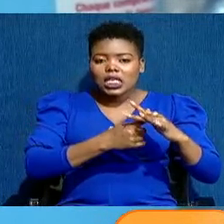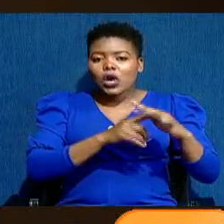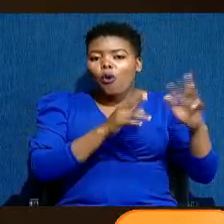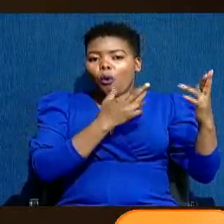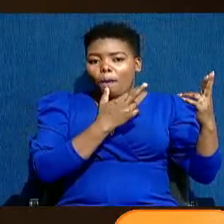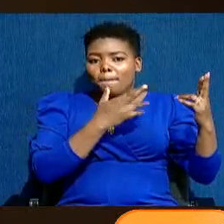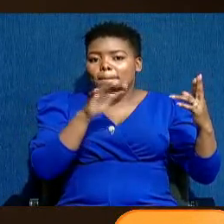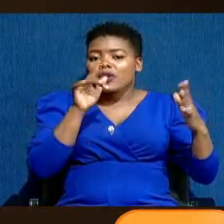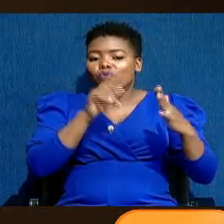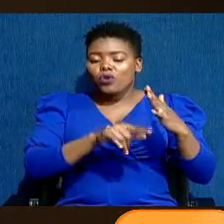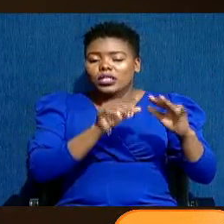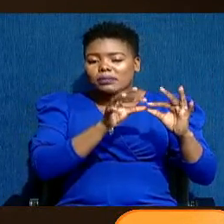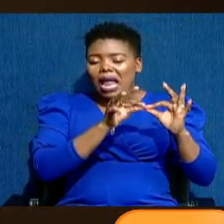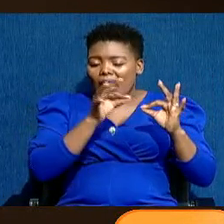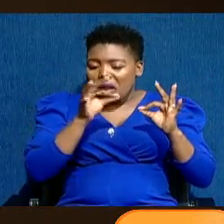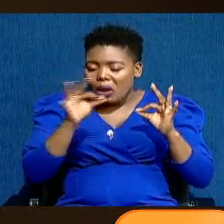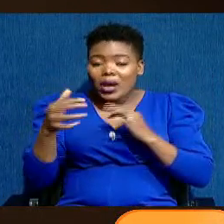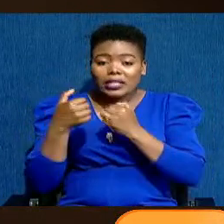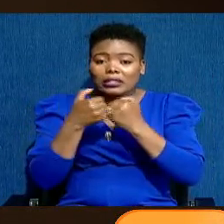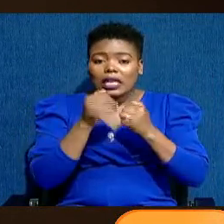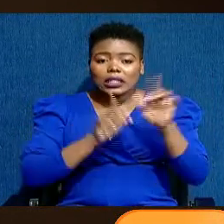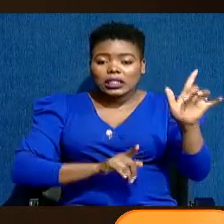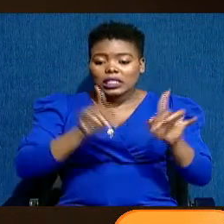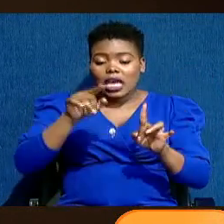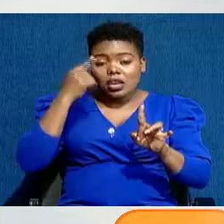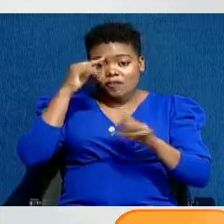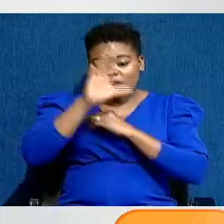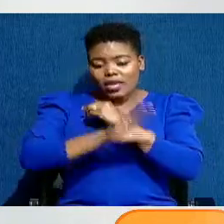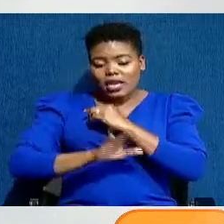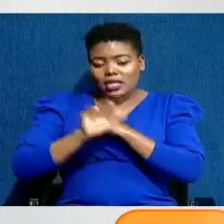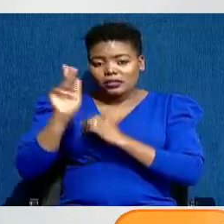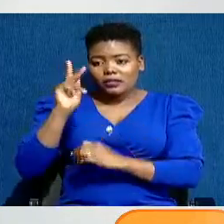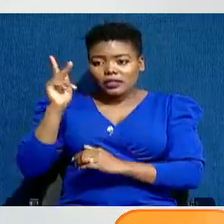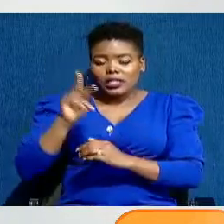in what has been a long and challenging journey for the country.